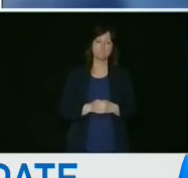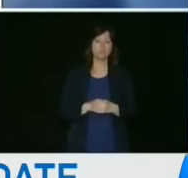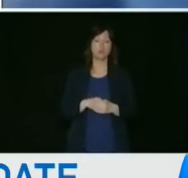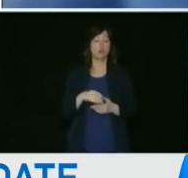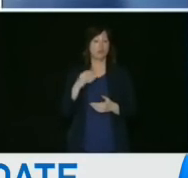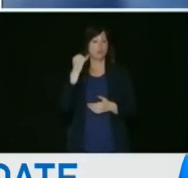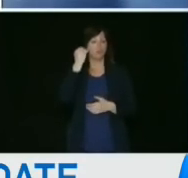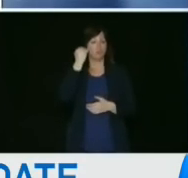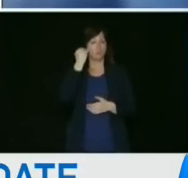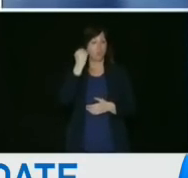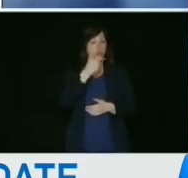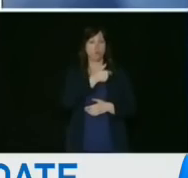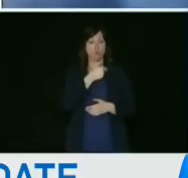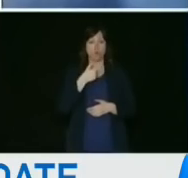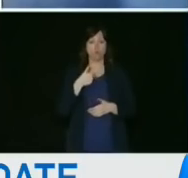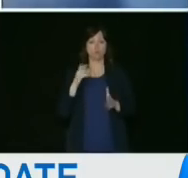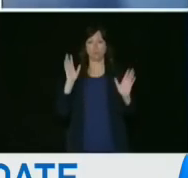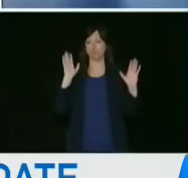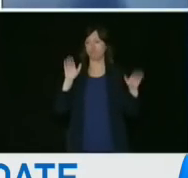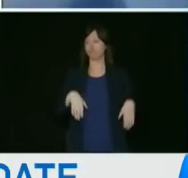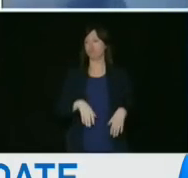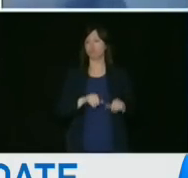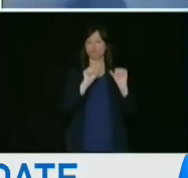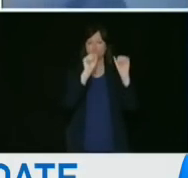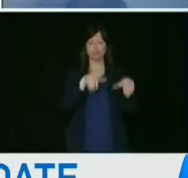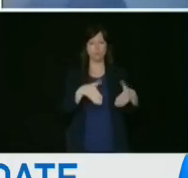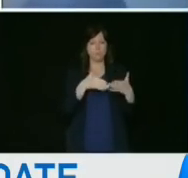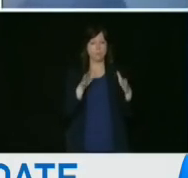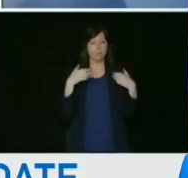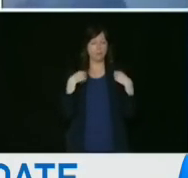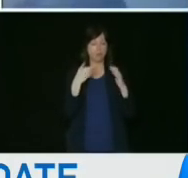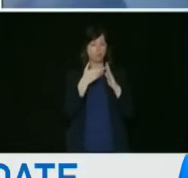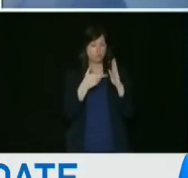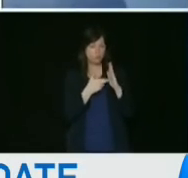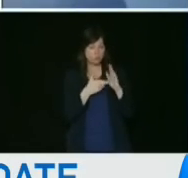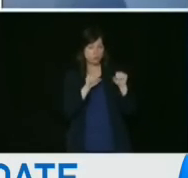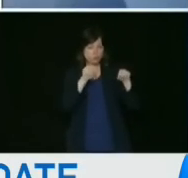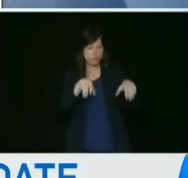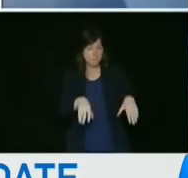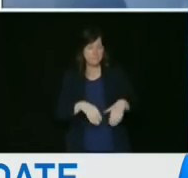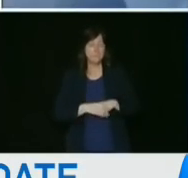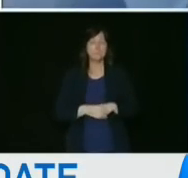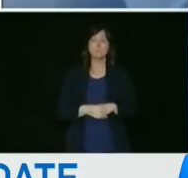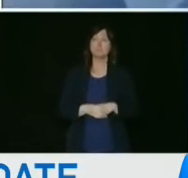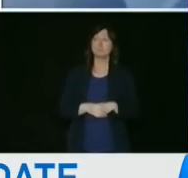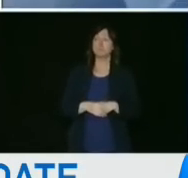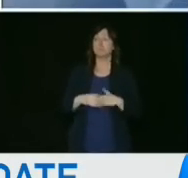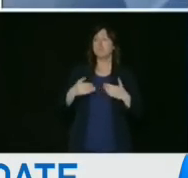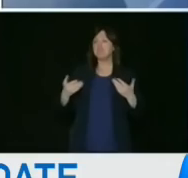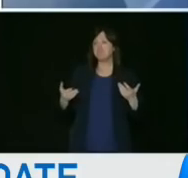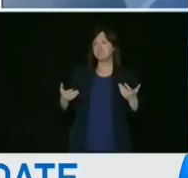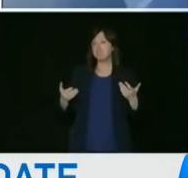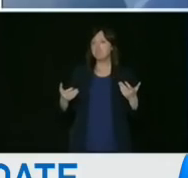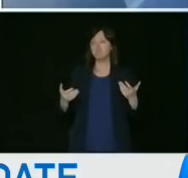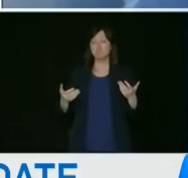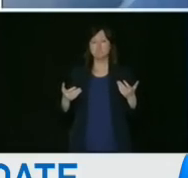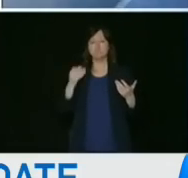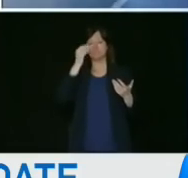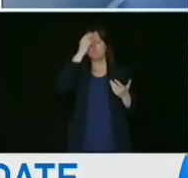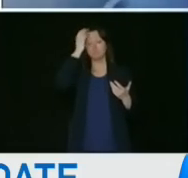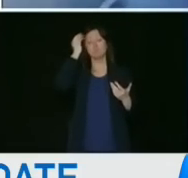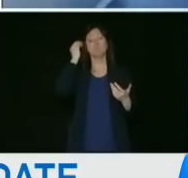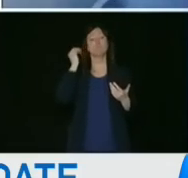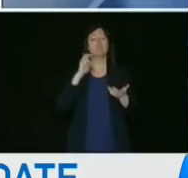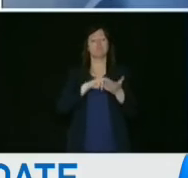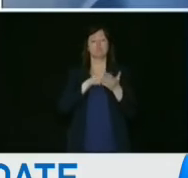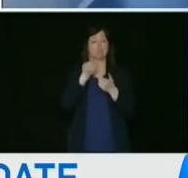if we do not continue with public health, with strict public health measures. It's not really a matter